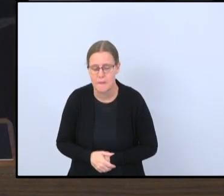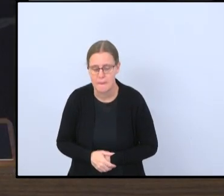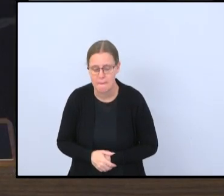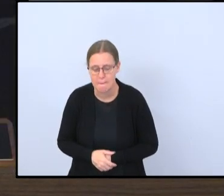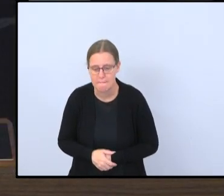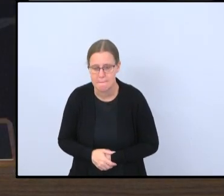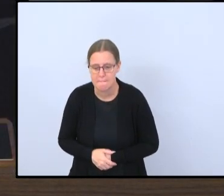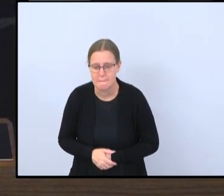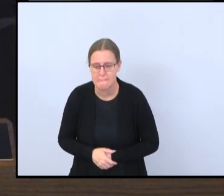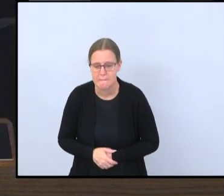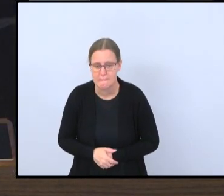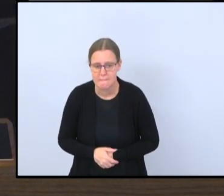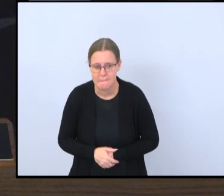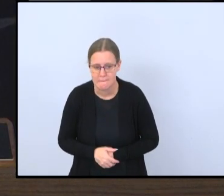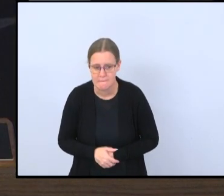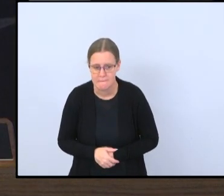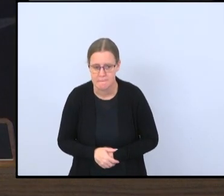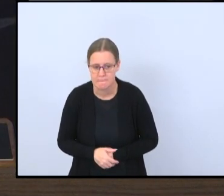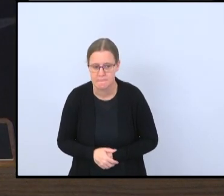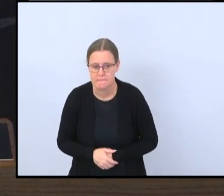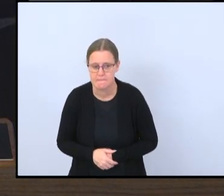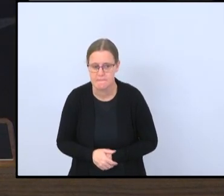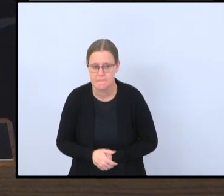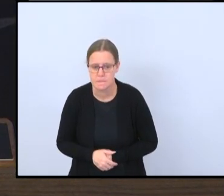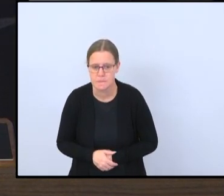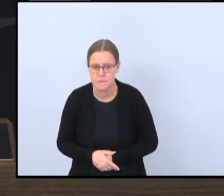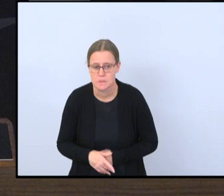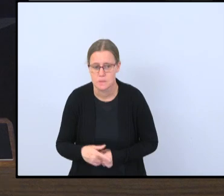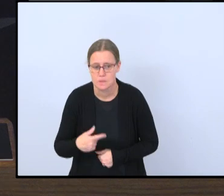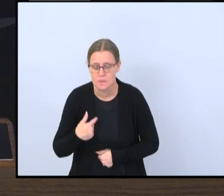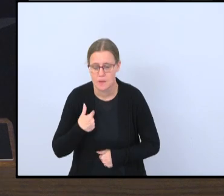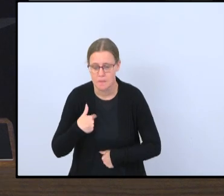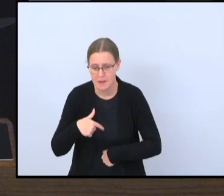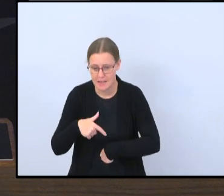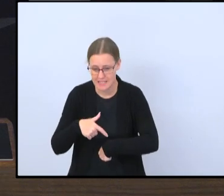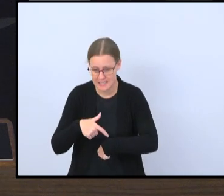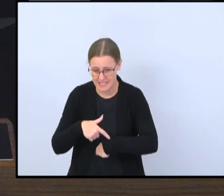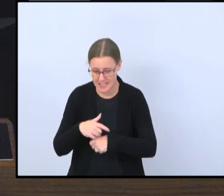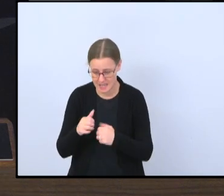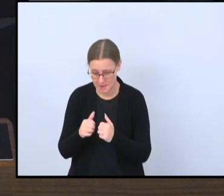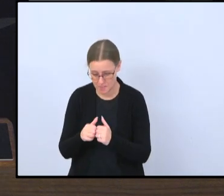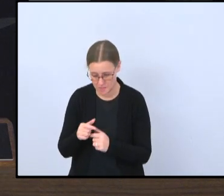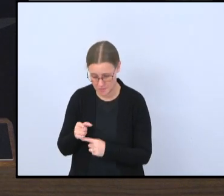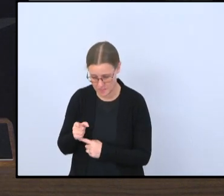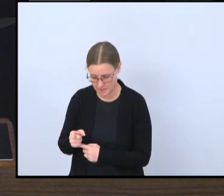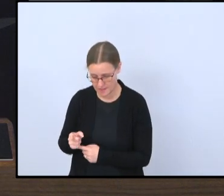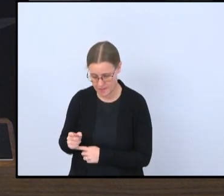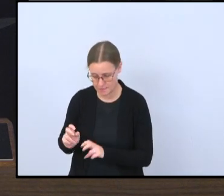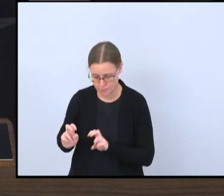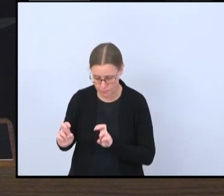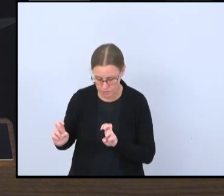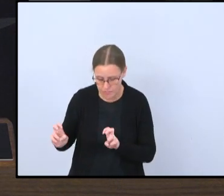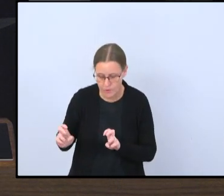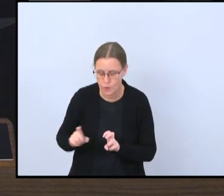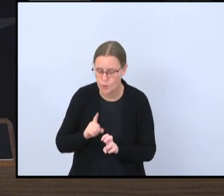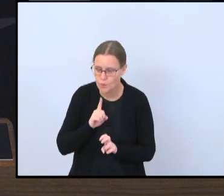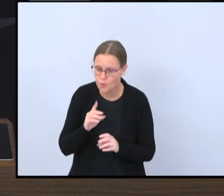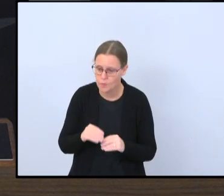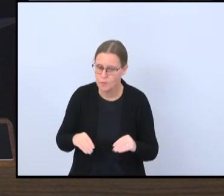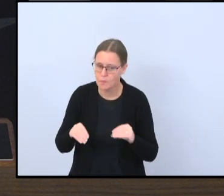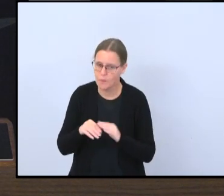have come, as my time on the board with Jonathan, I've come to have a deeper